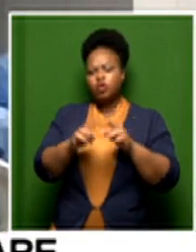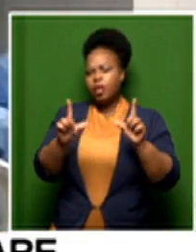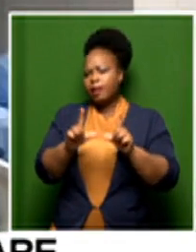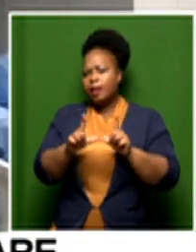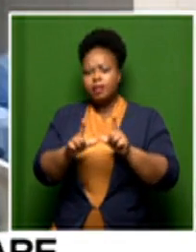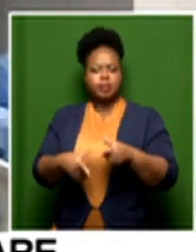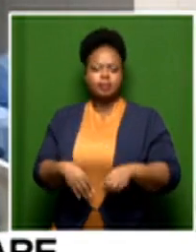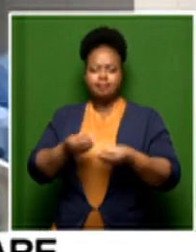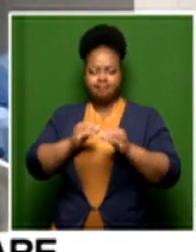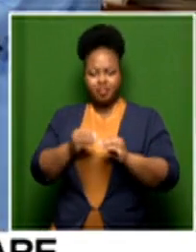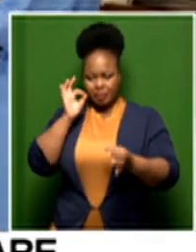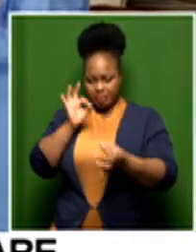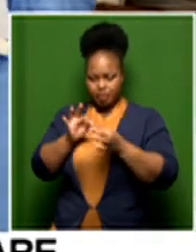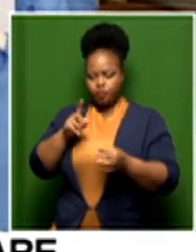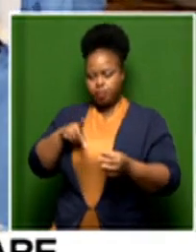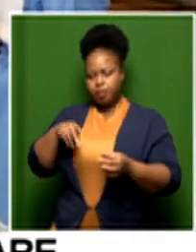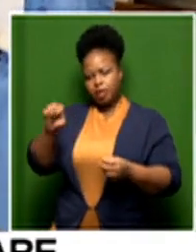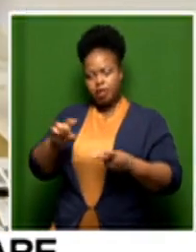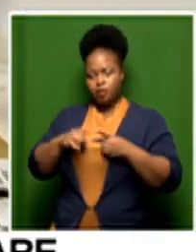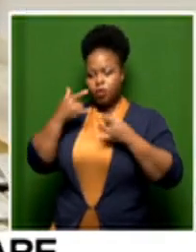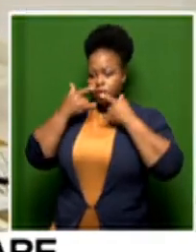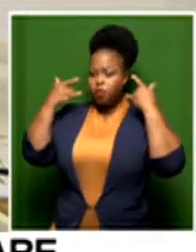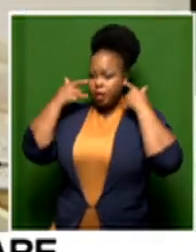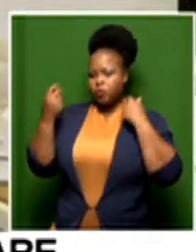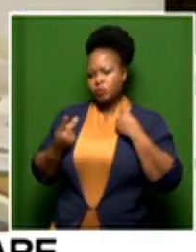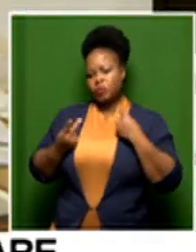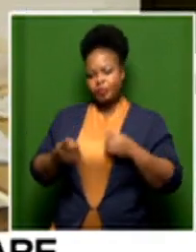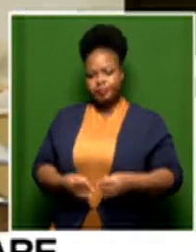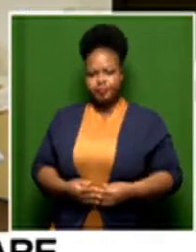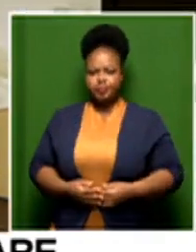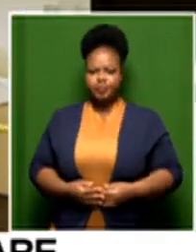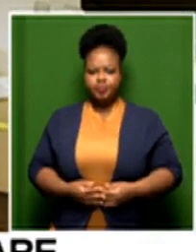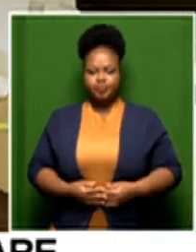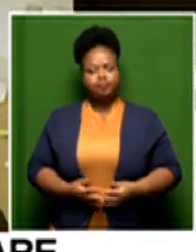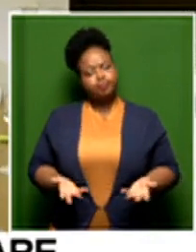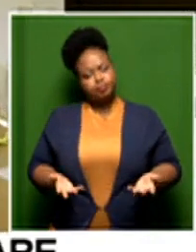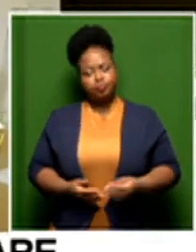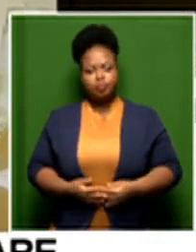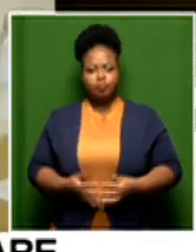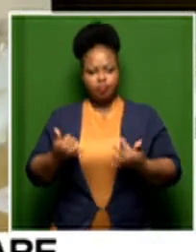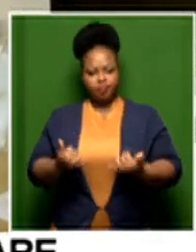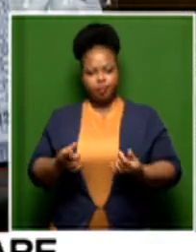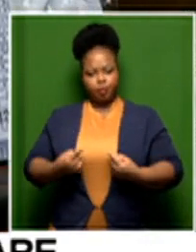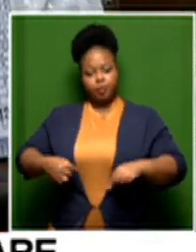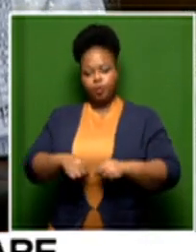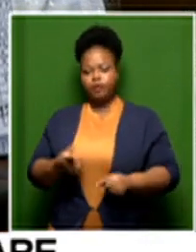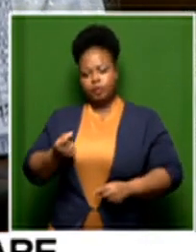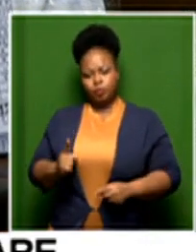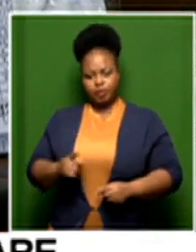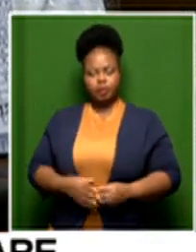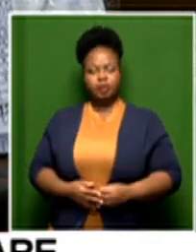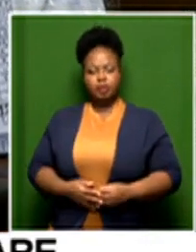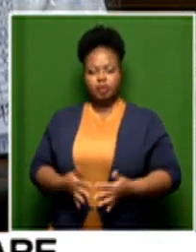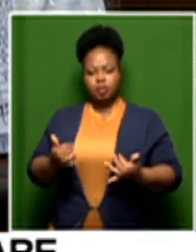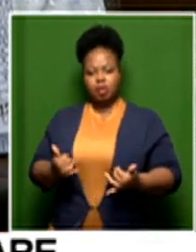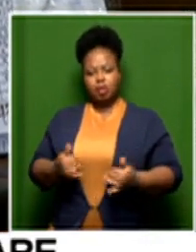for particularly masks and PPE as well. So what we have done is we've put in more